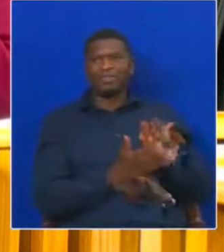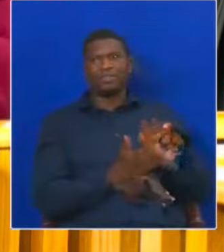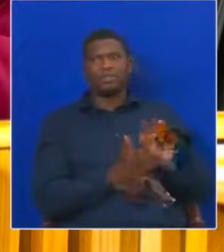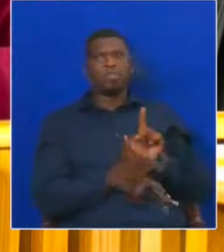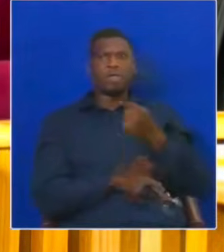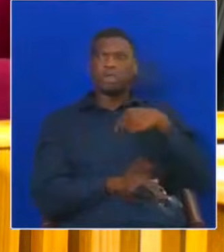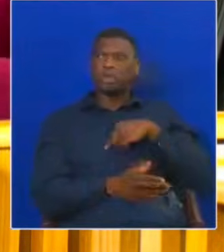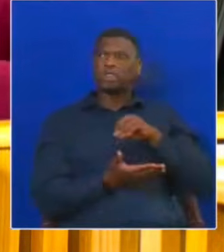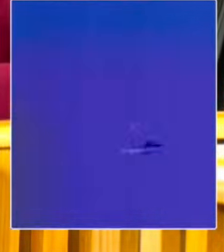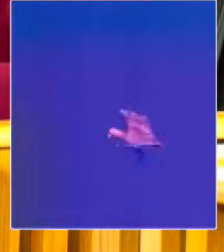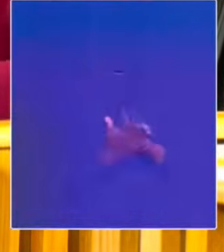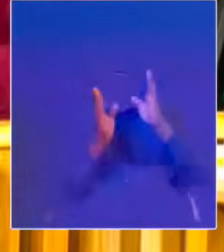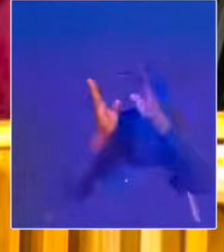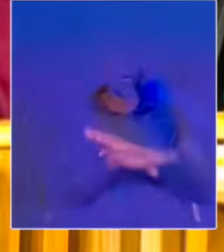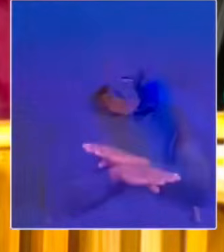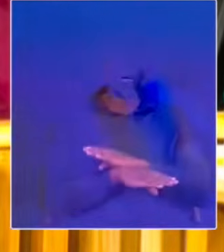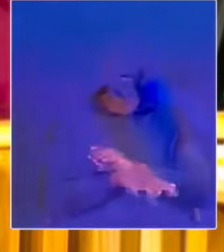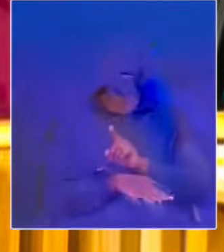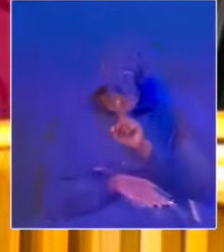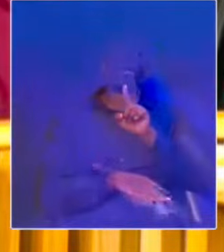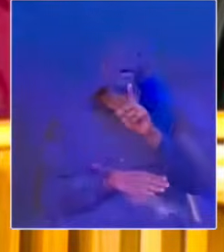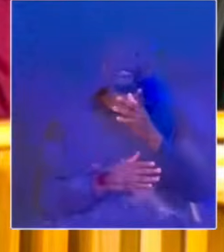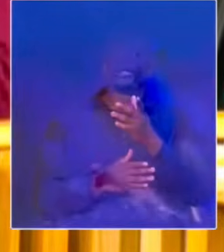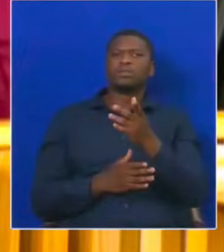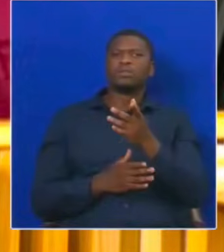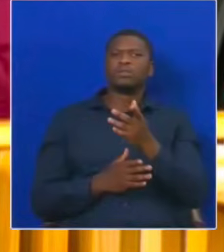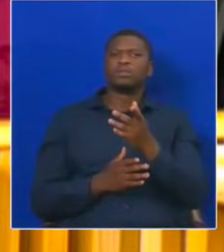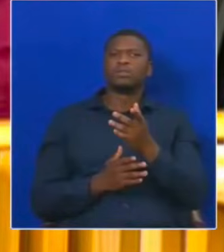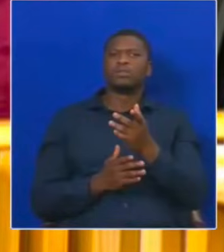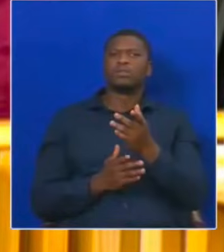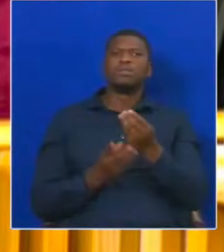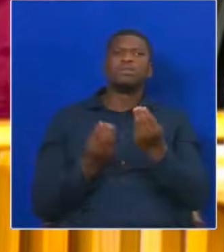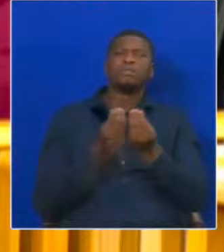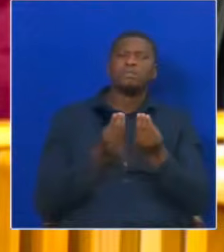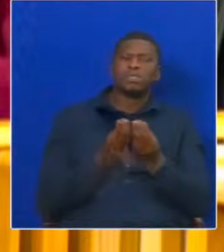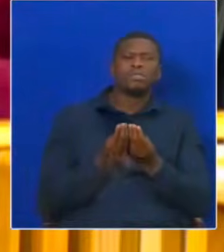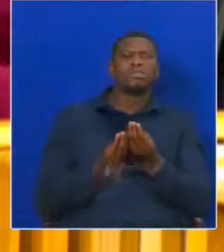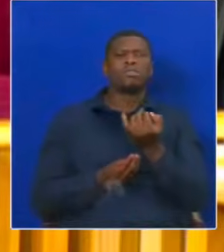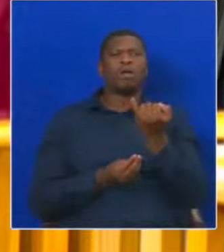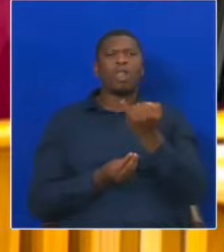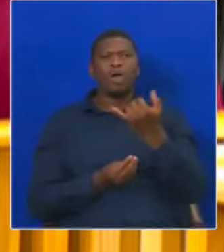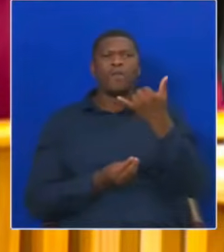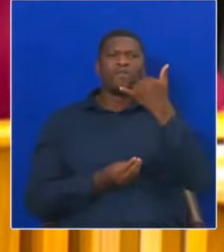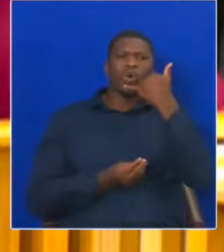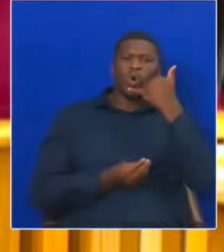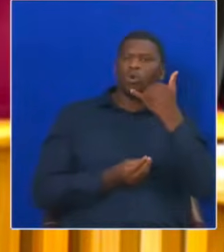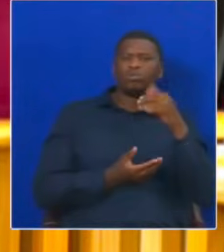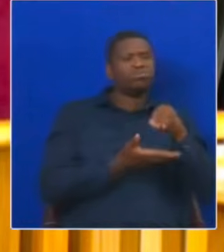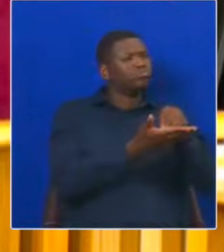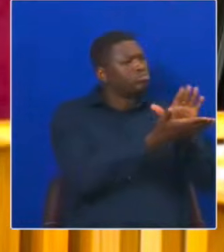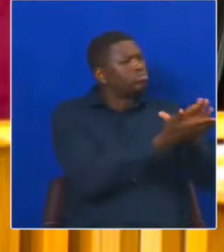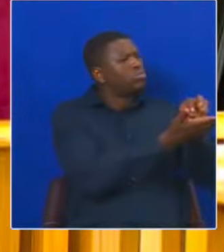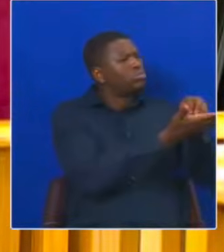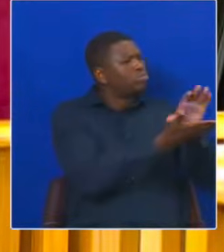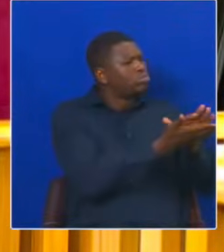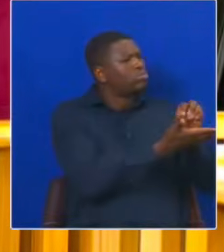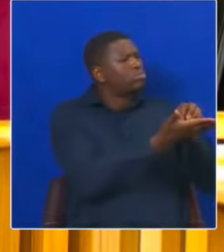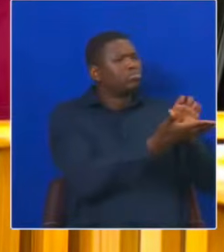take smaller items like cell phones, which affords you